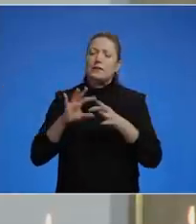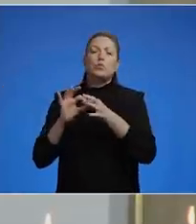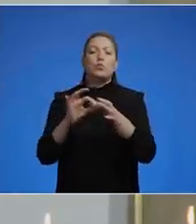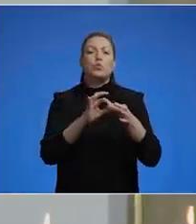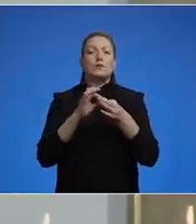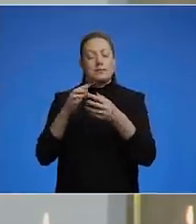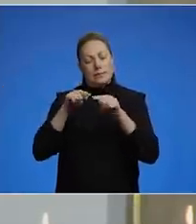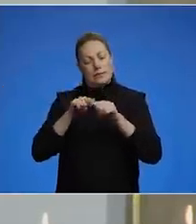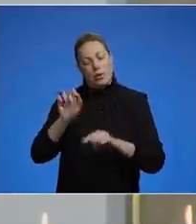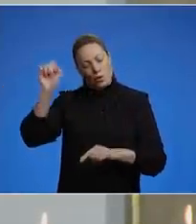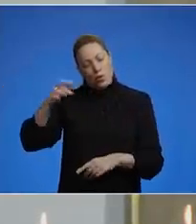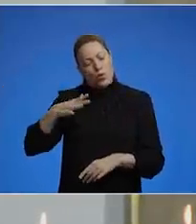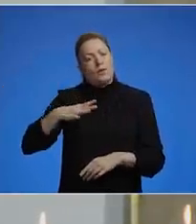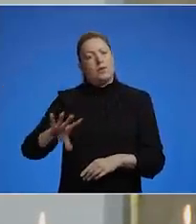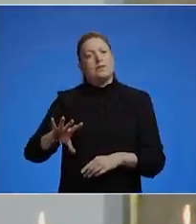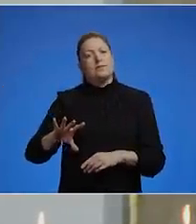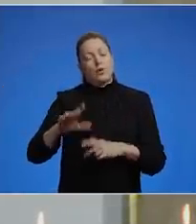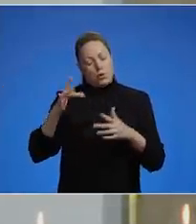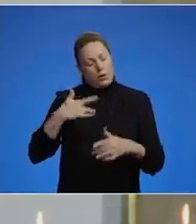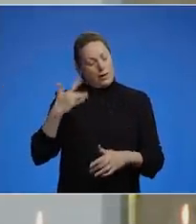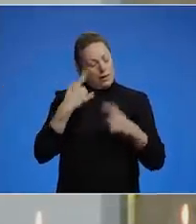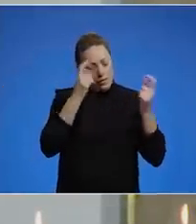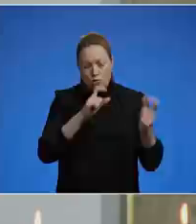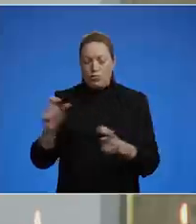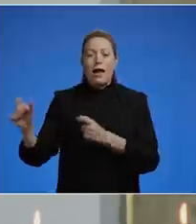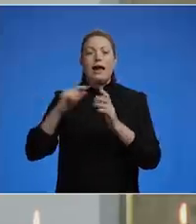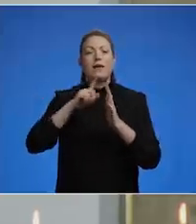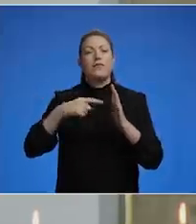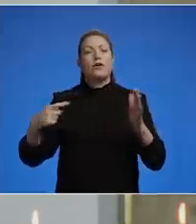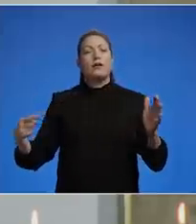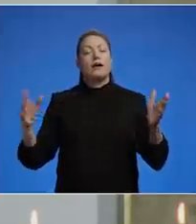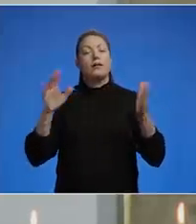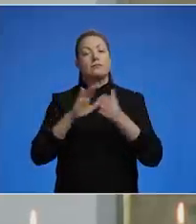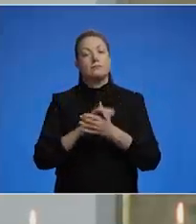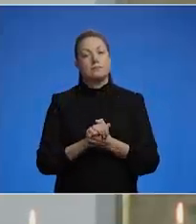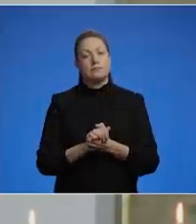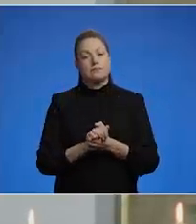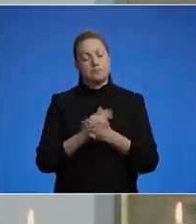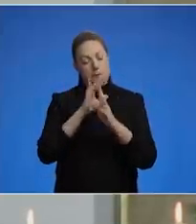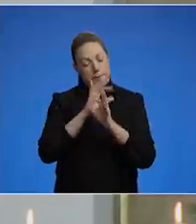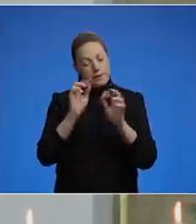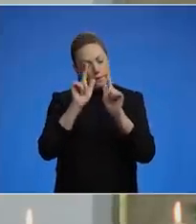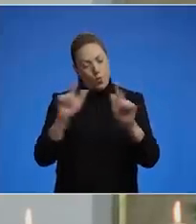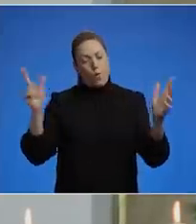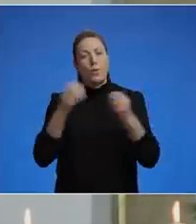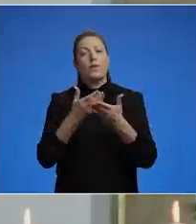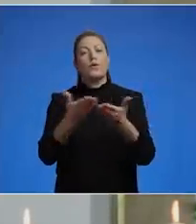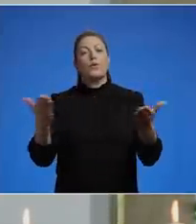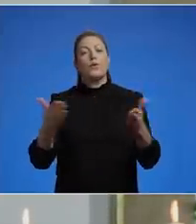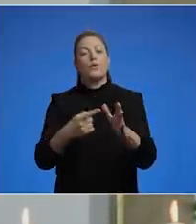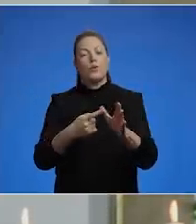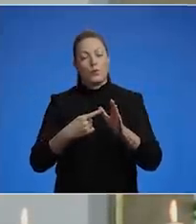your will, who live and reign for ever and ever. Amen. The peace of the Lord be with you always. And with